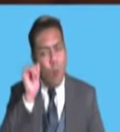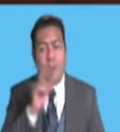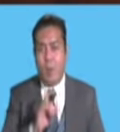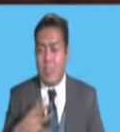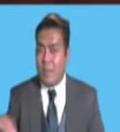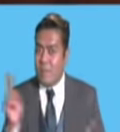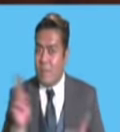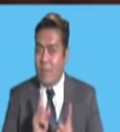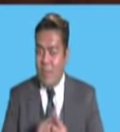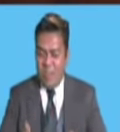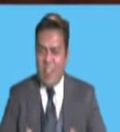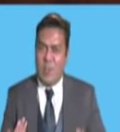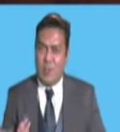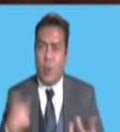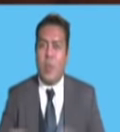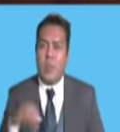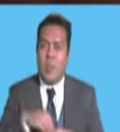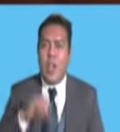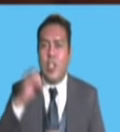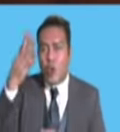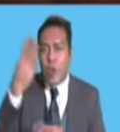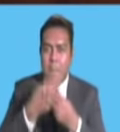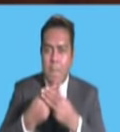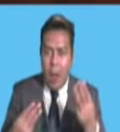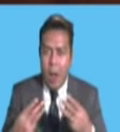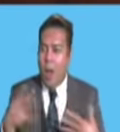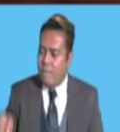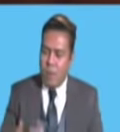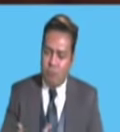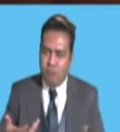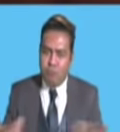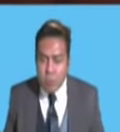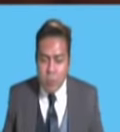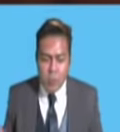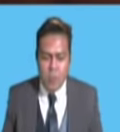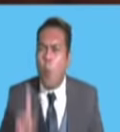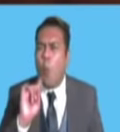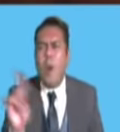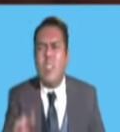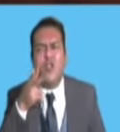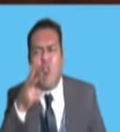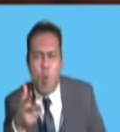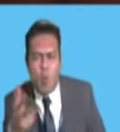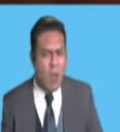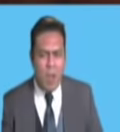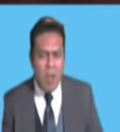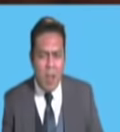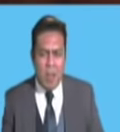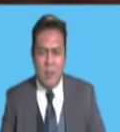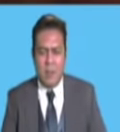with the division within Sodelpa, and yet has the nerve to look to this side of the floor. What a joke.